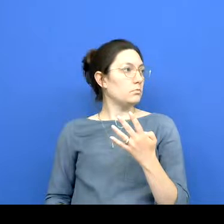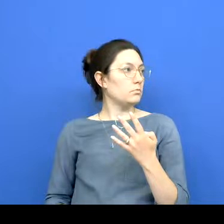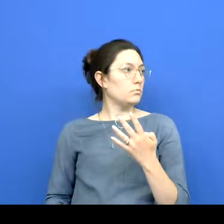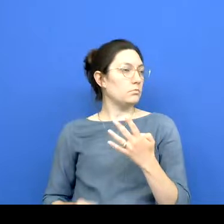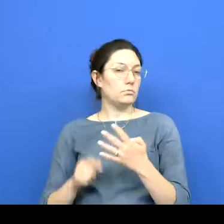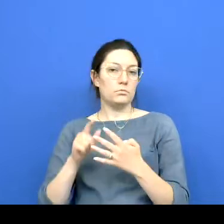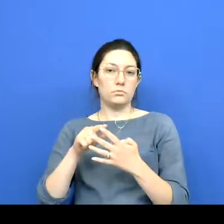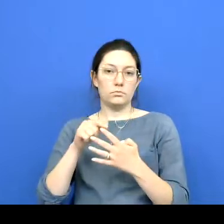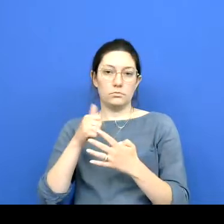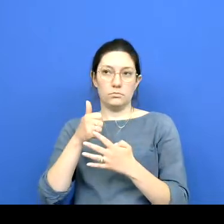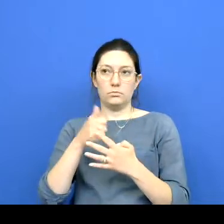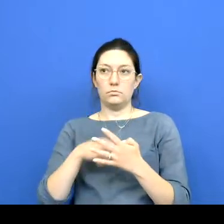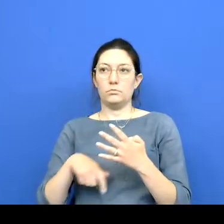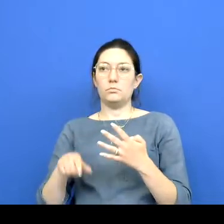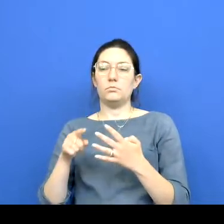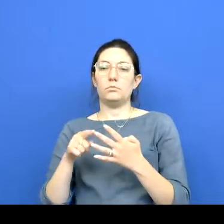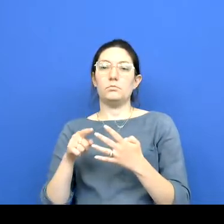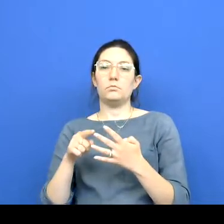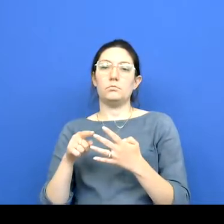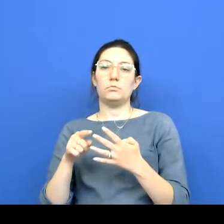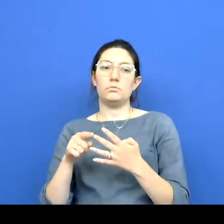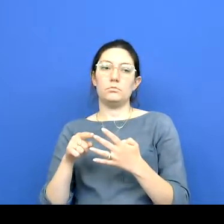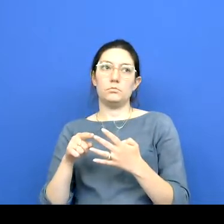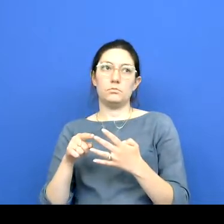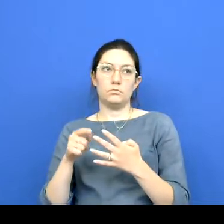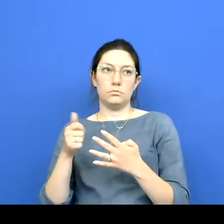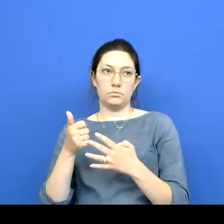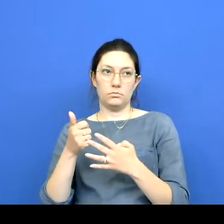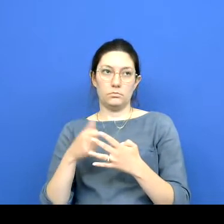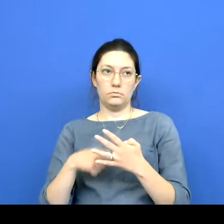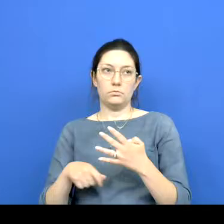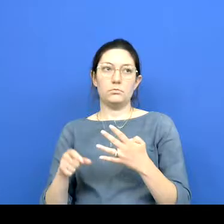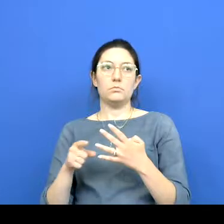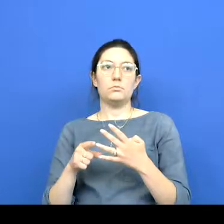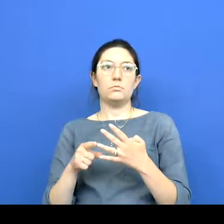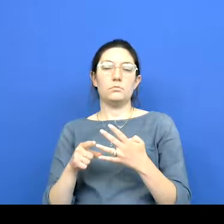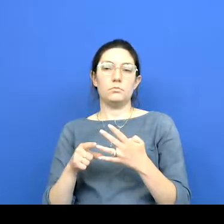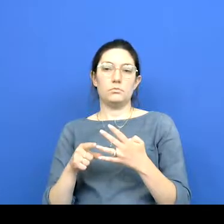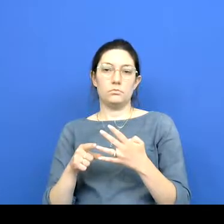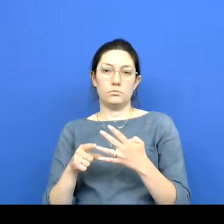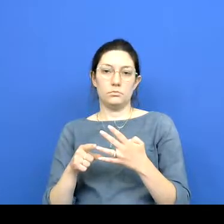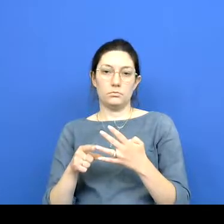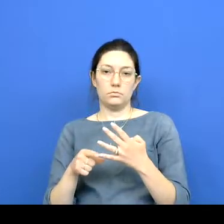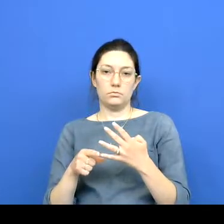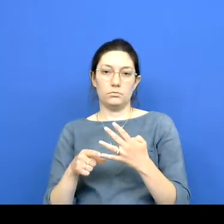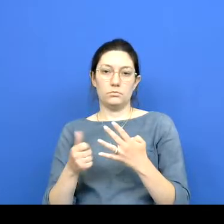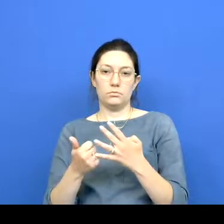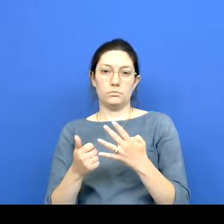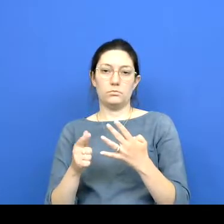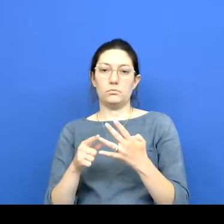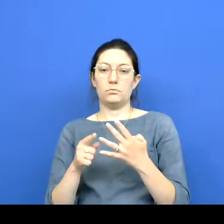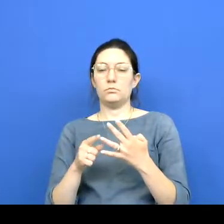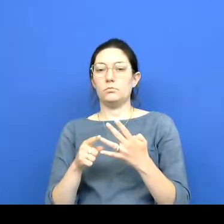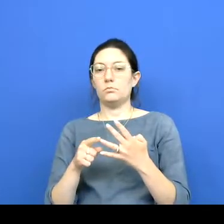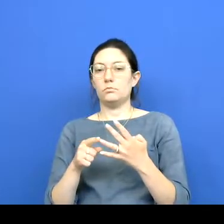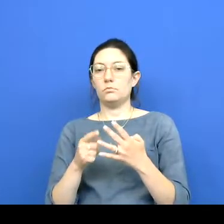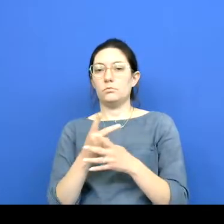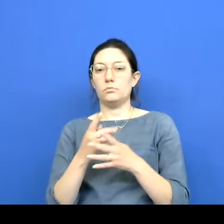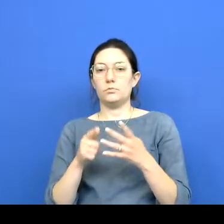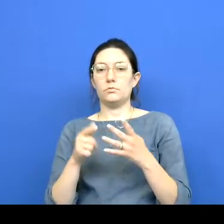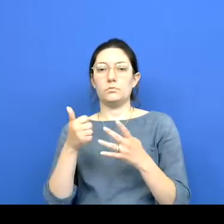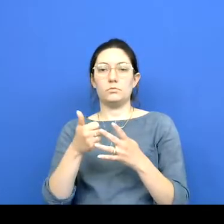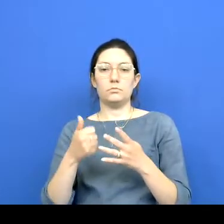Councilmember Page, Aye. Councilmember Belanca, Aye. Councilmember Stafford, Aye. Supervisor